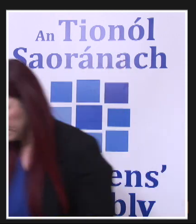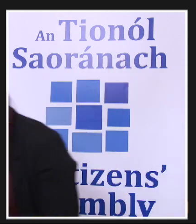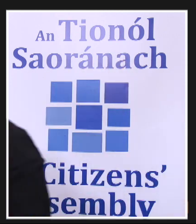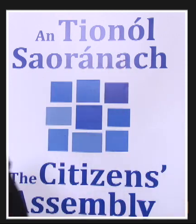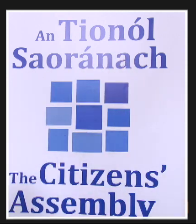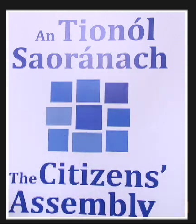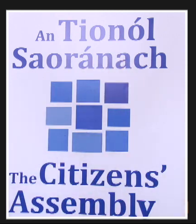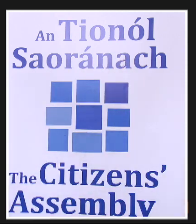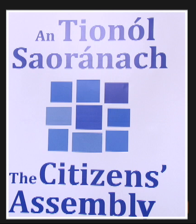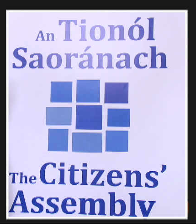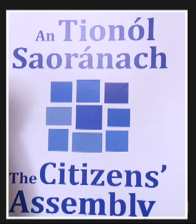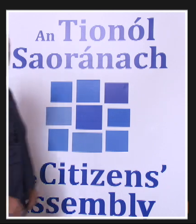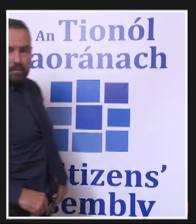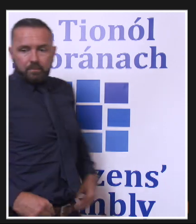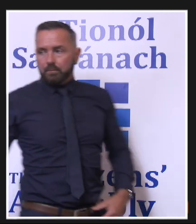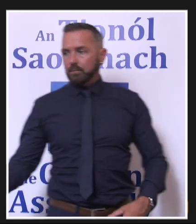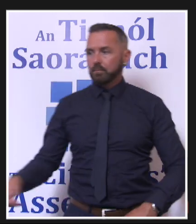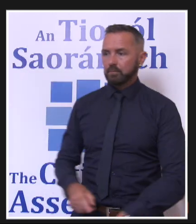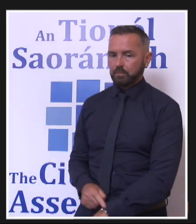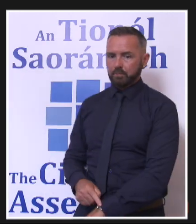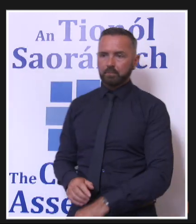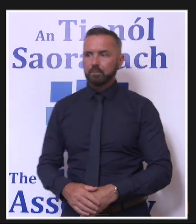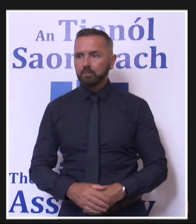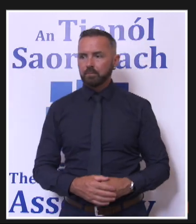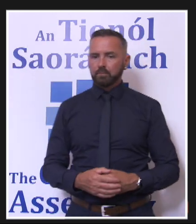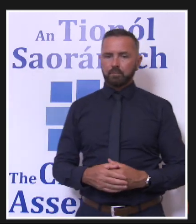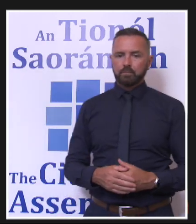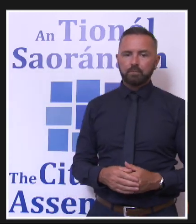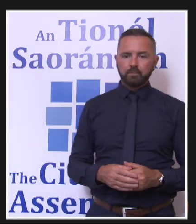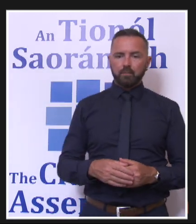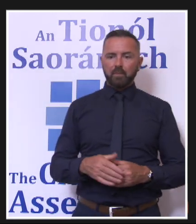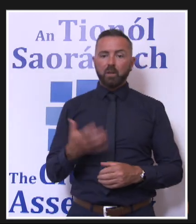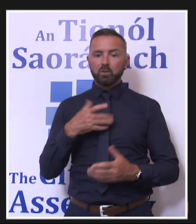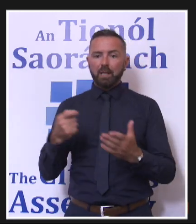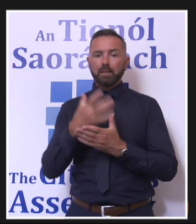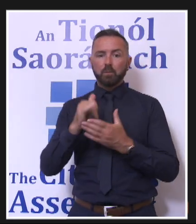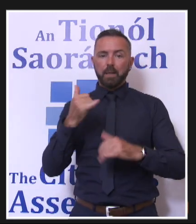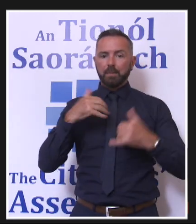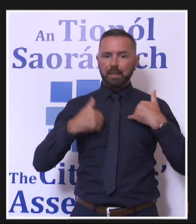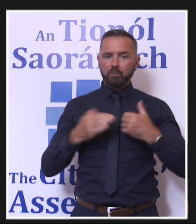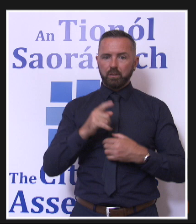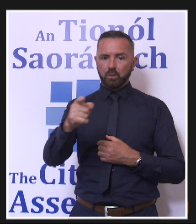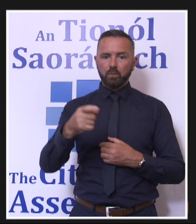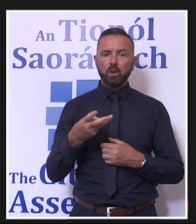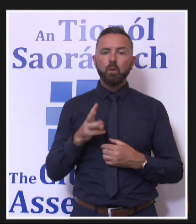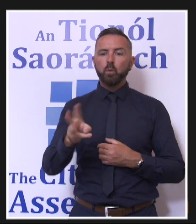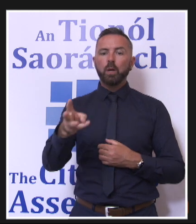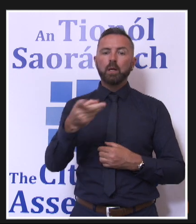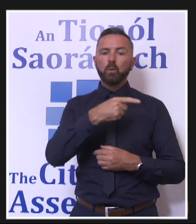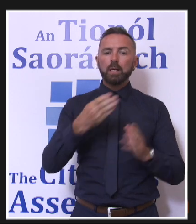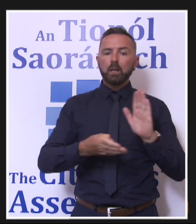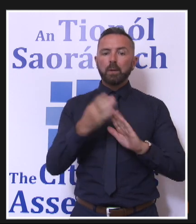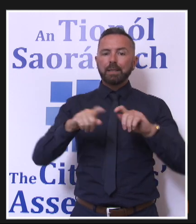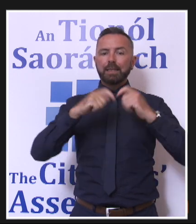to follow up Please. what Anouch said. It just might be of interest. Way we build a bit of team spirit, if you like. The